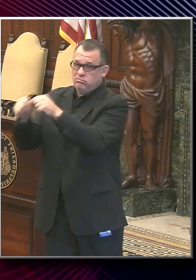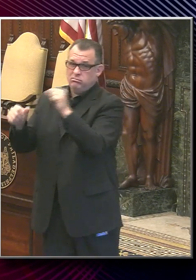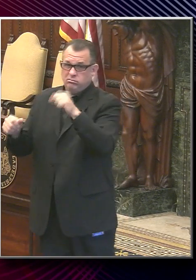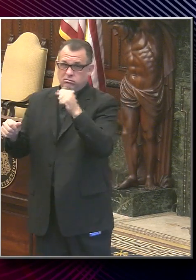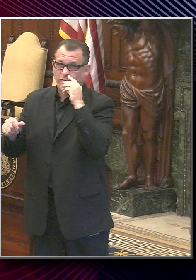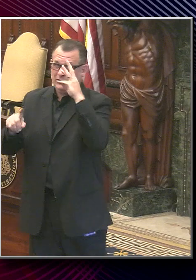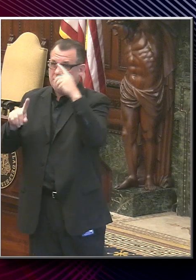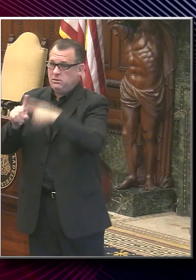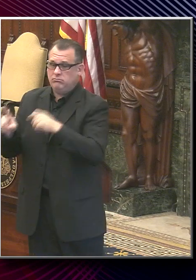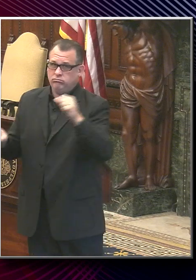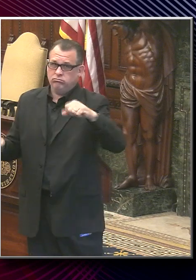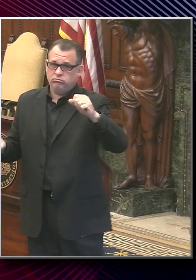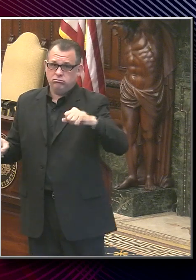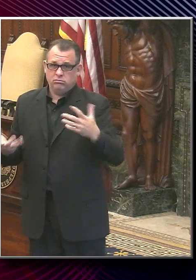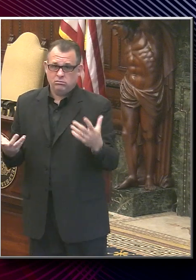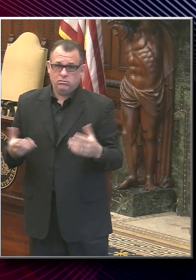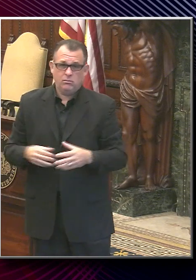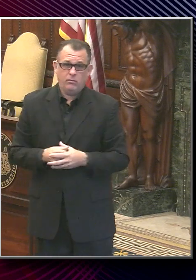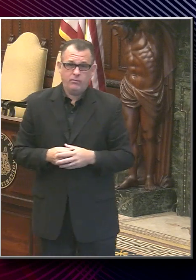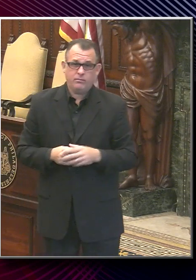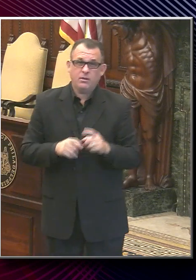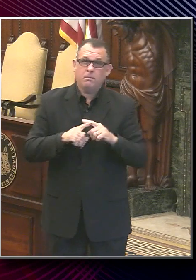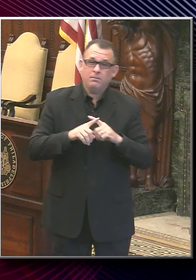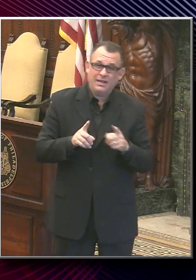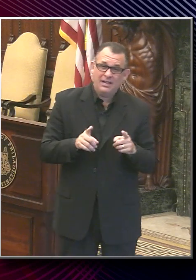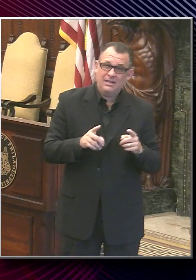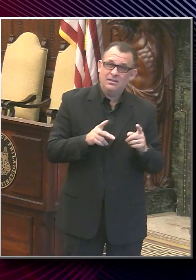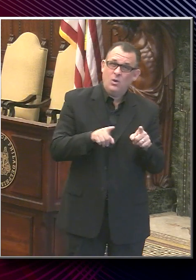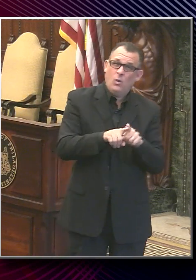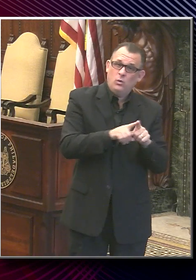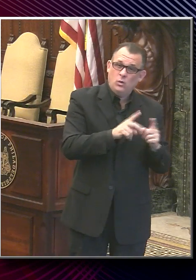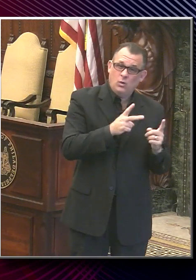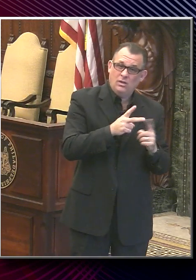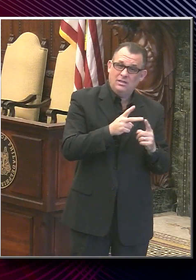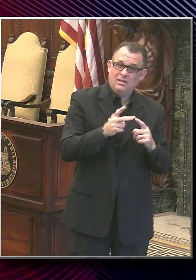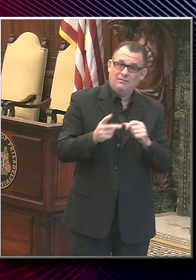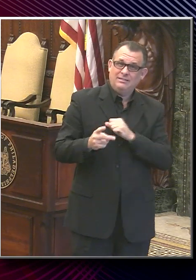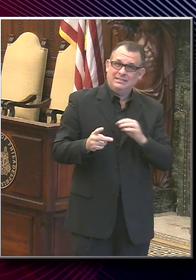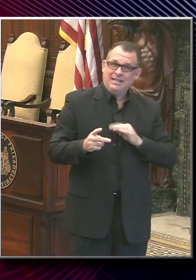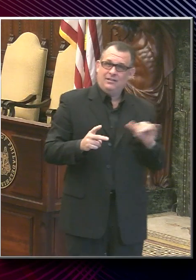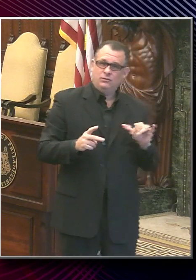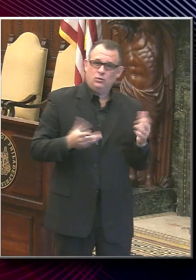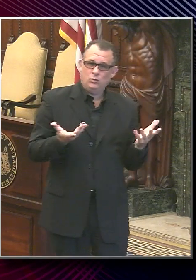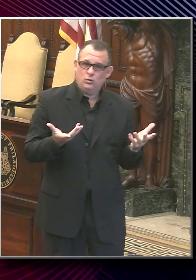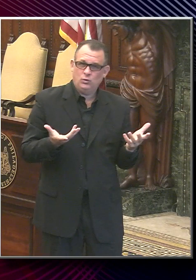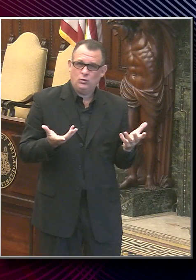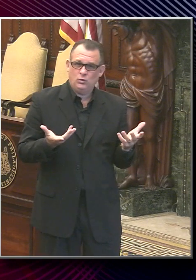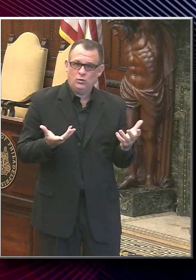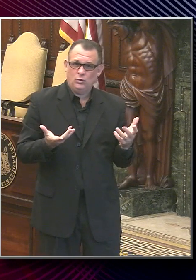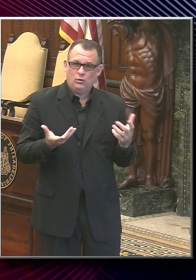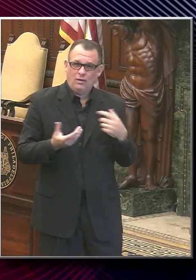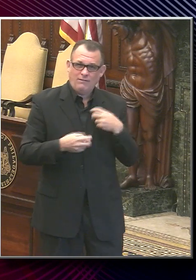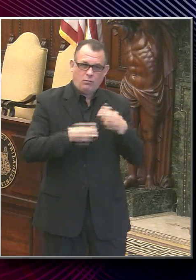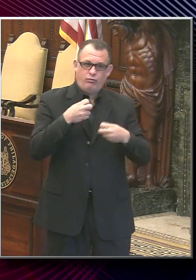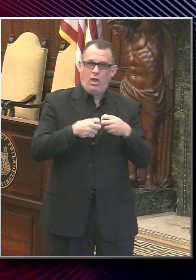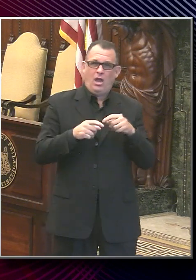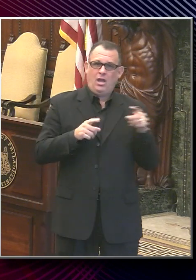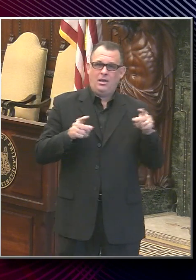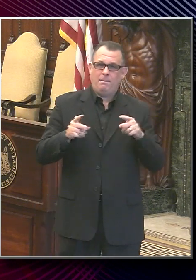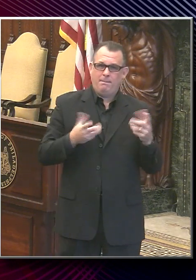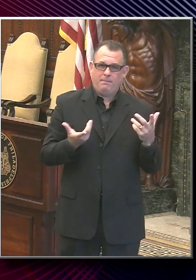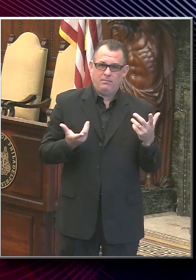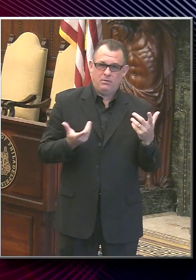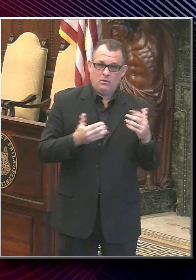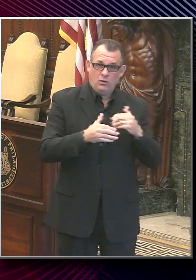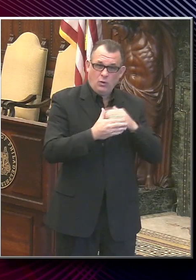or when people go back to the office, but it's also about having staff in place to be able to collect the trash. When we have more than 100